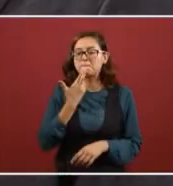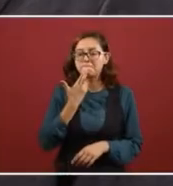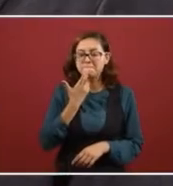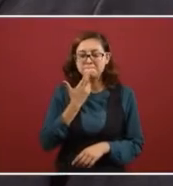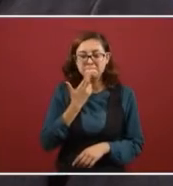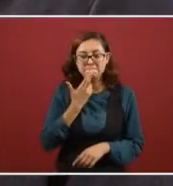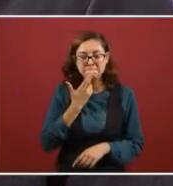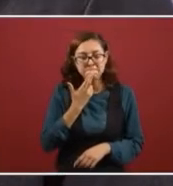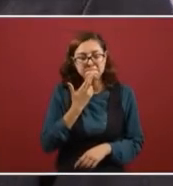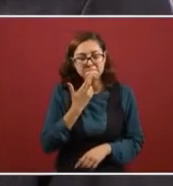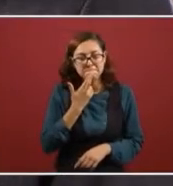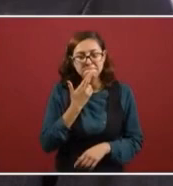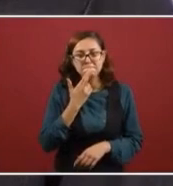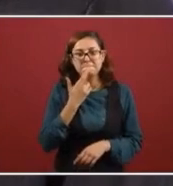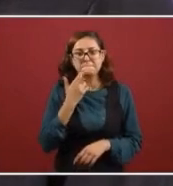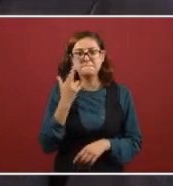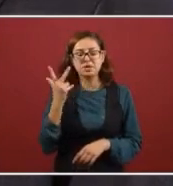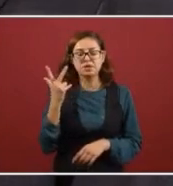it's much better